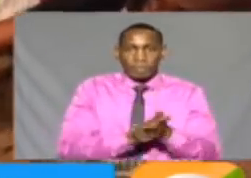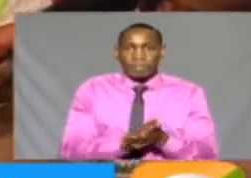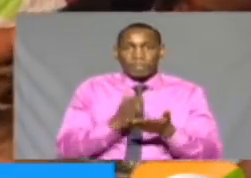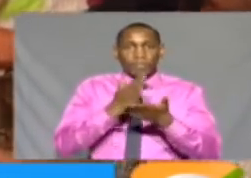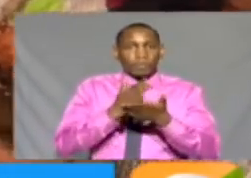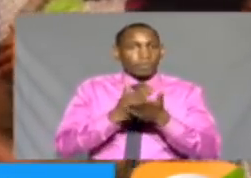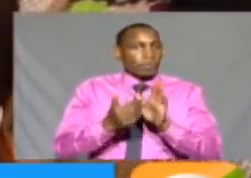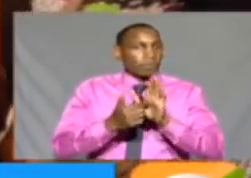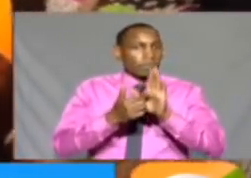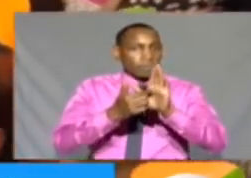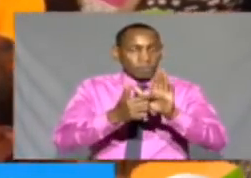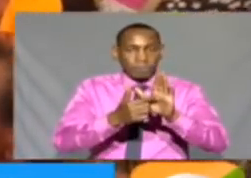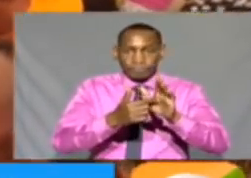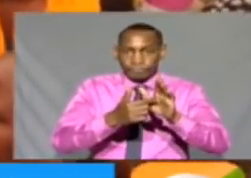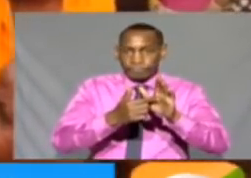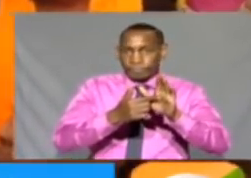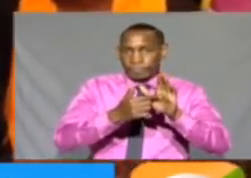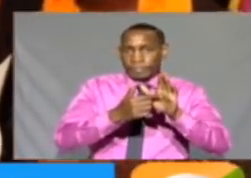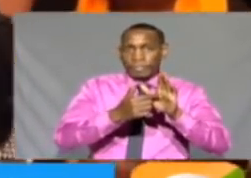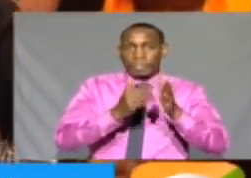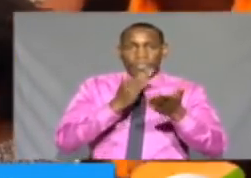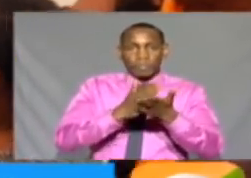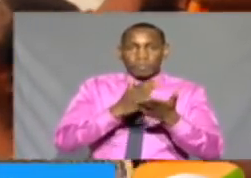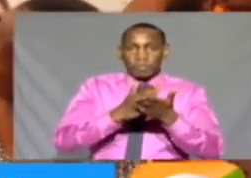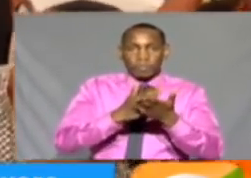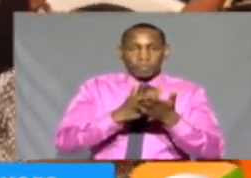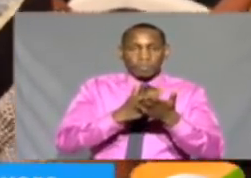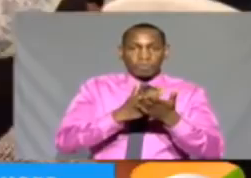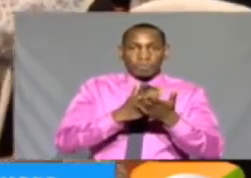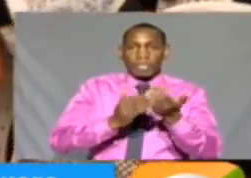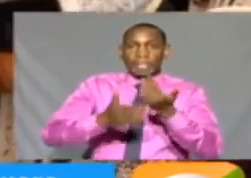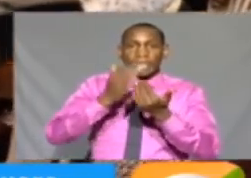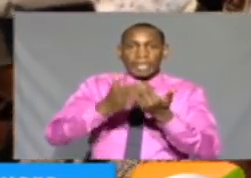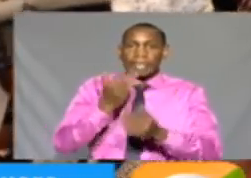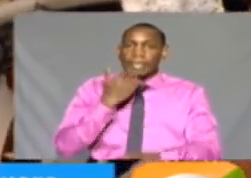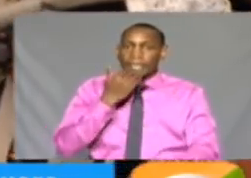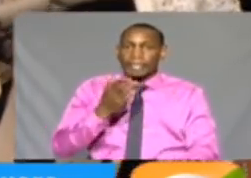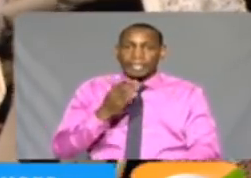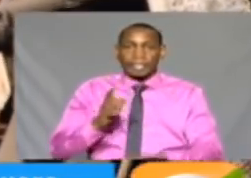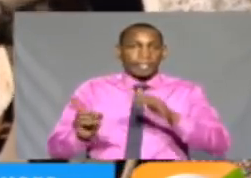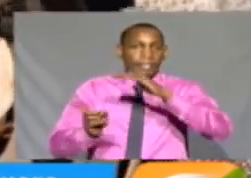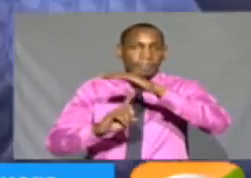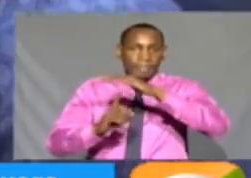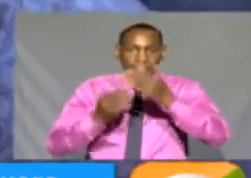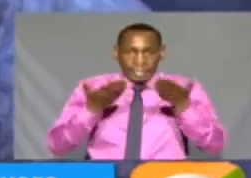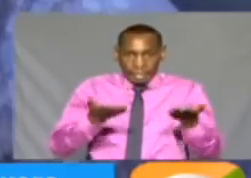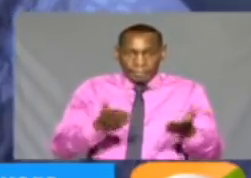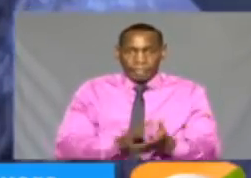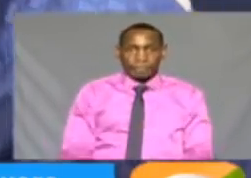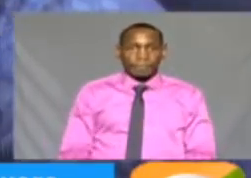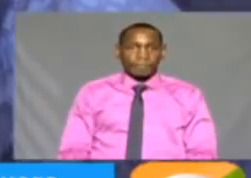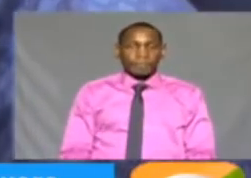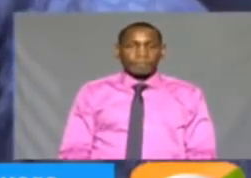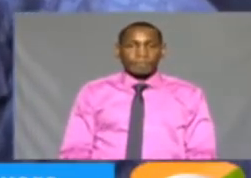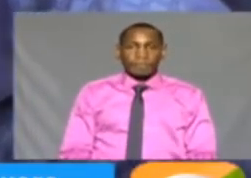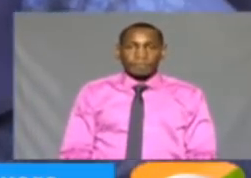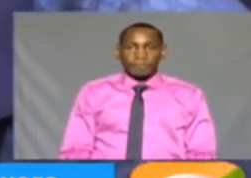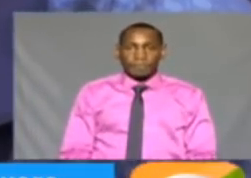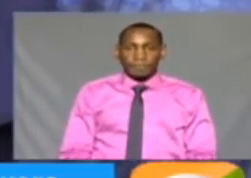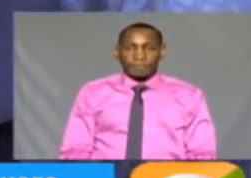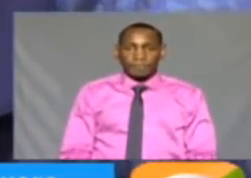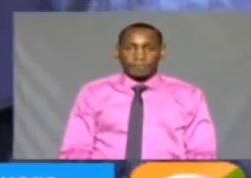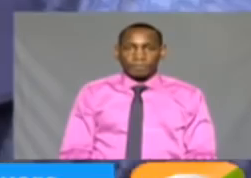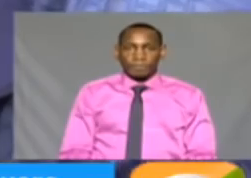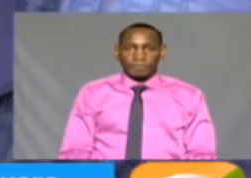down as the most insensitive cabinet in the history of speaking this about country. Insensitivity, Lena, Swahili tunasema ni